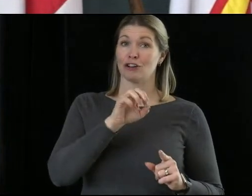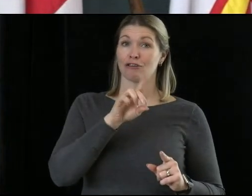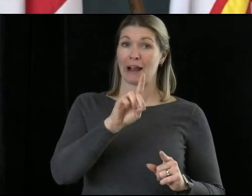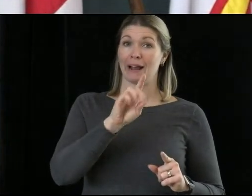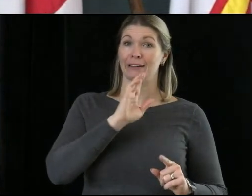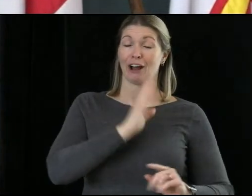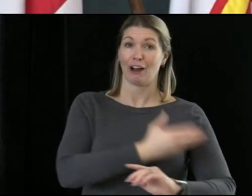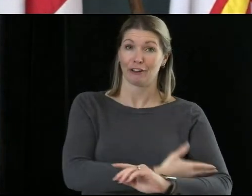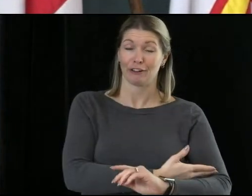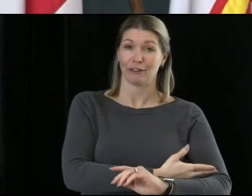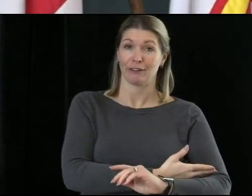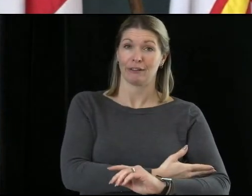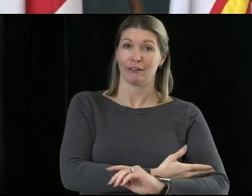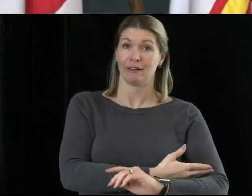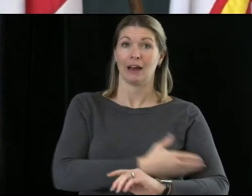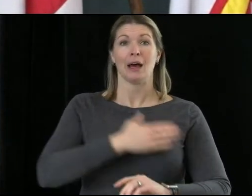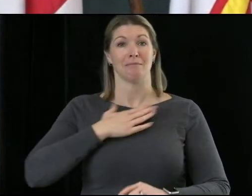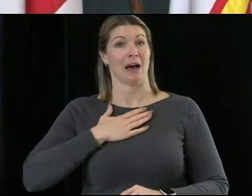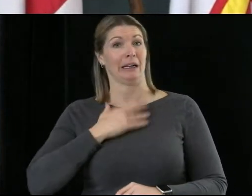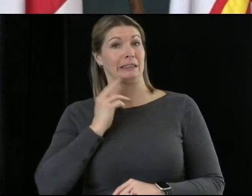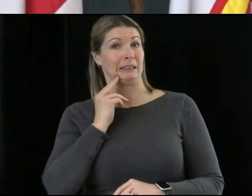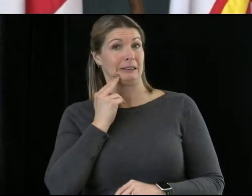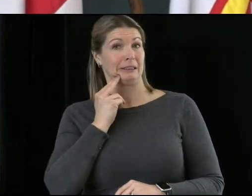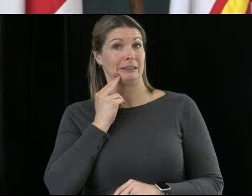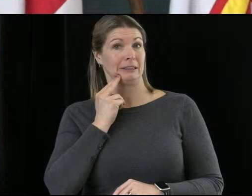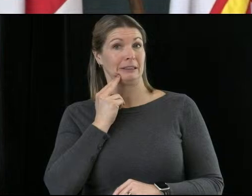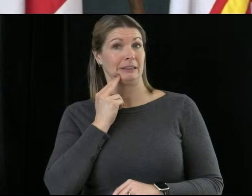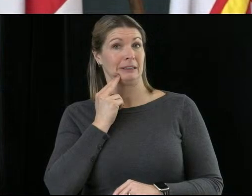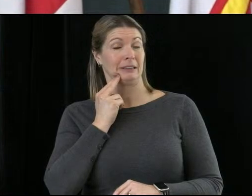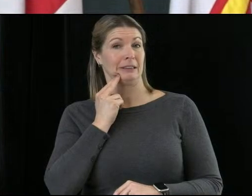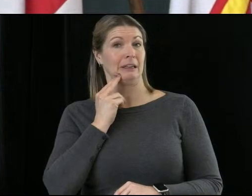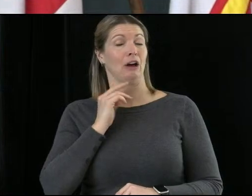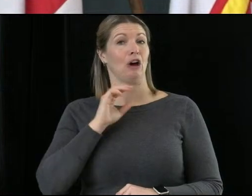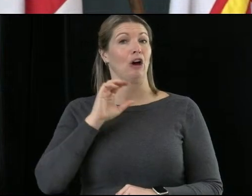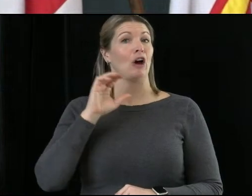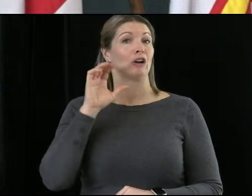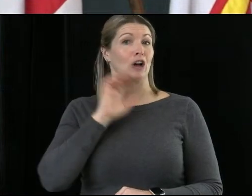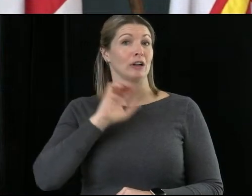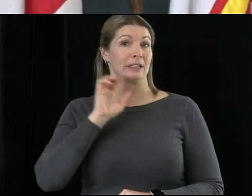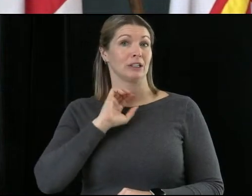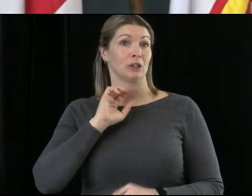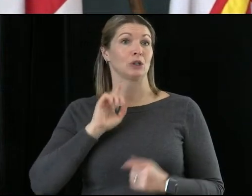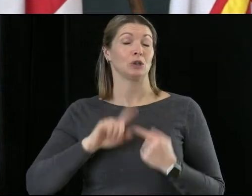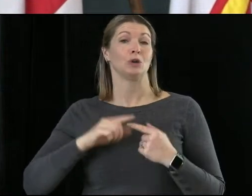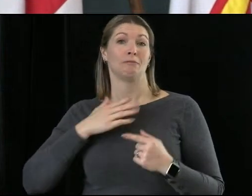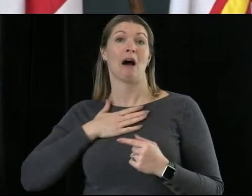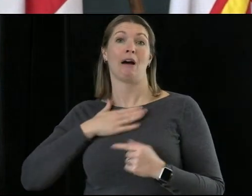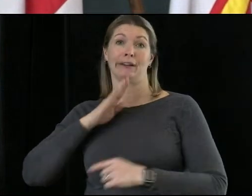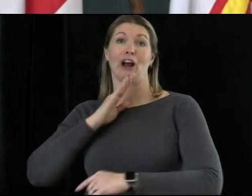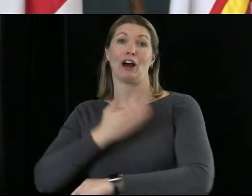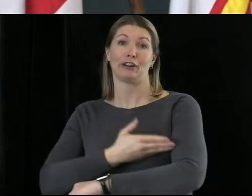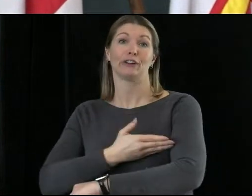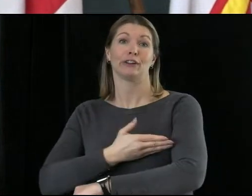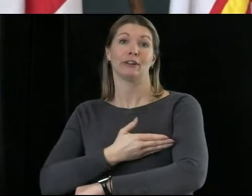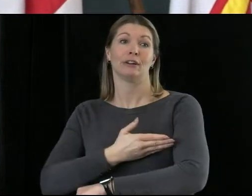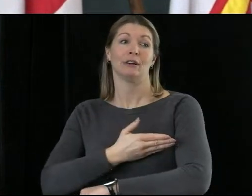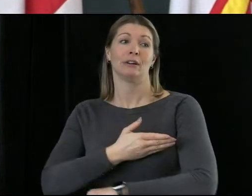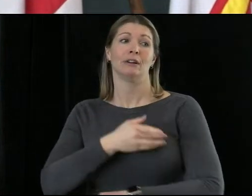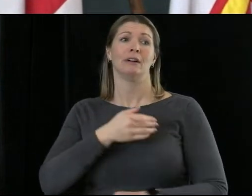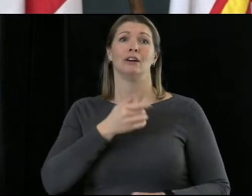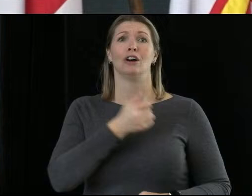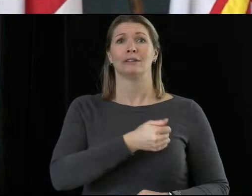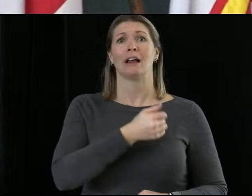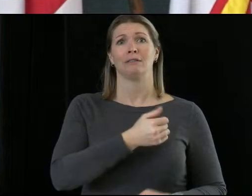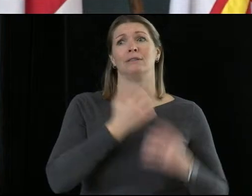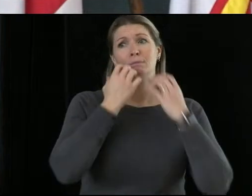granddaughter, my niece, cousin to my daughters. She mattered.